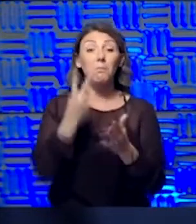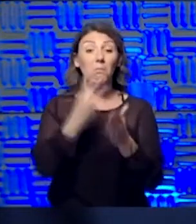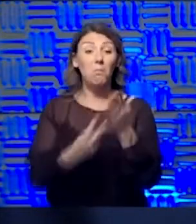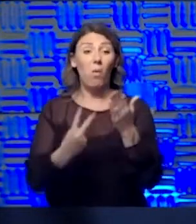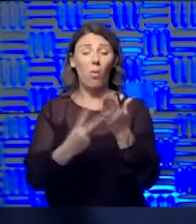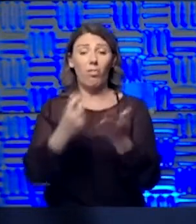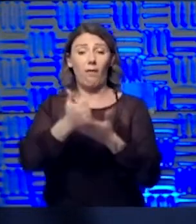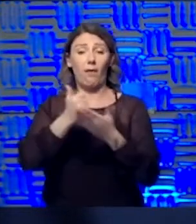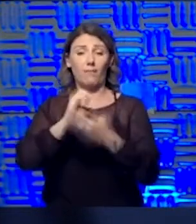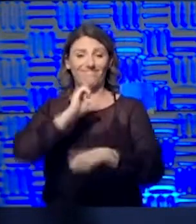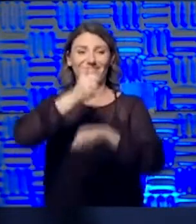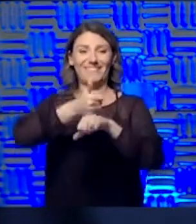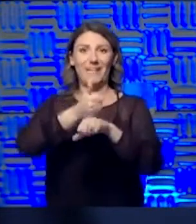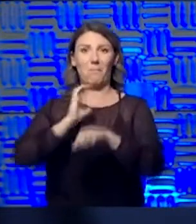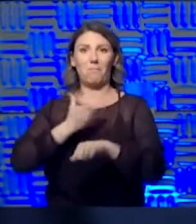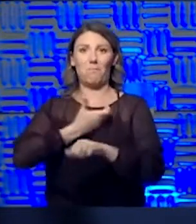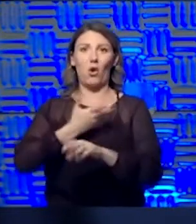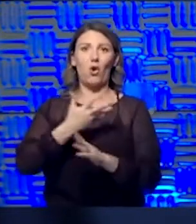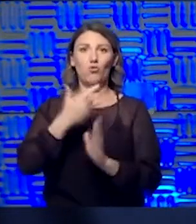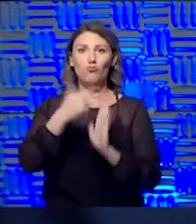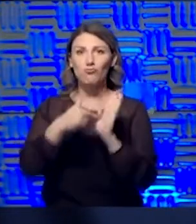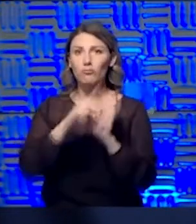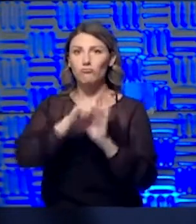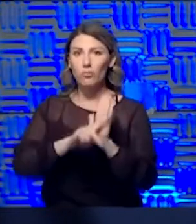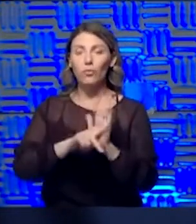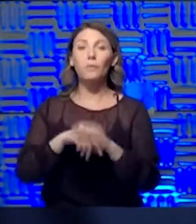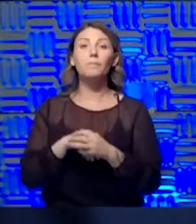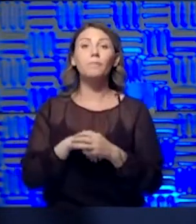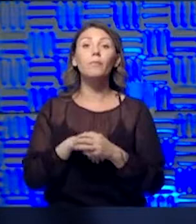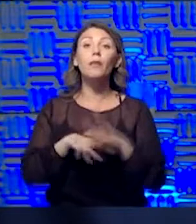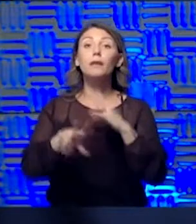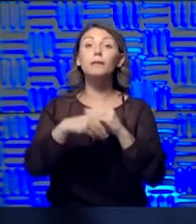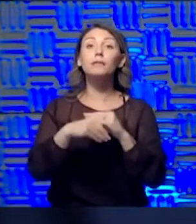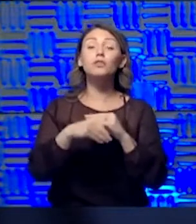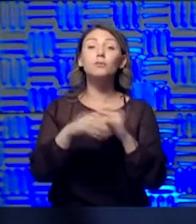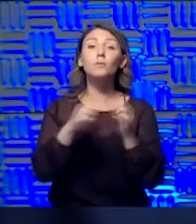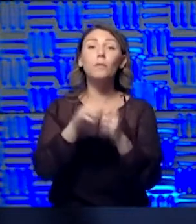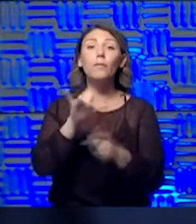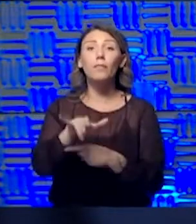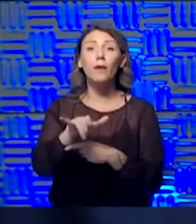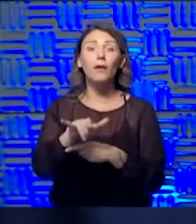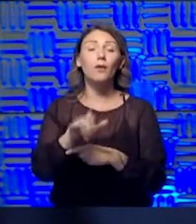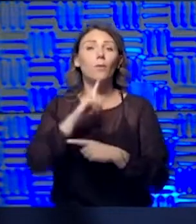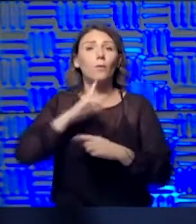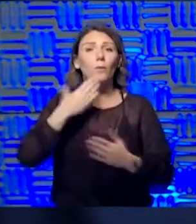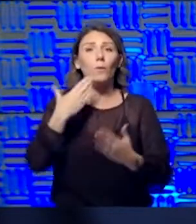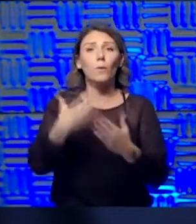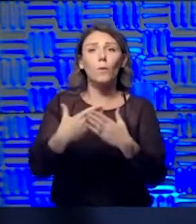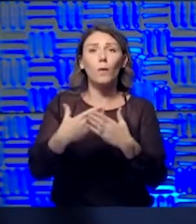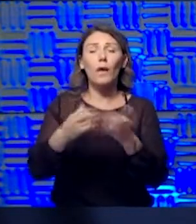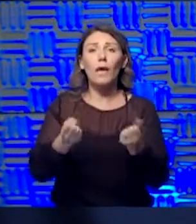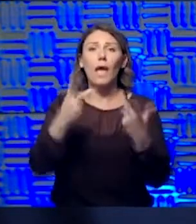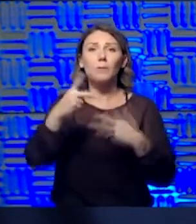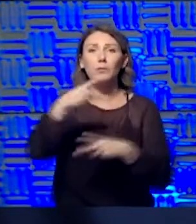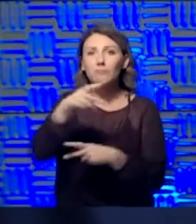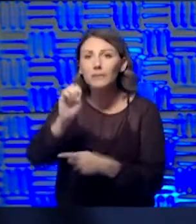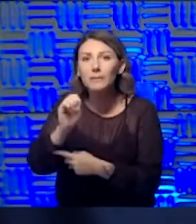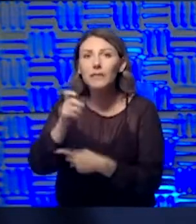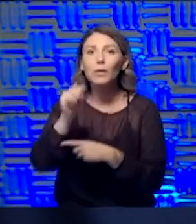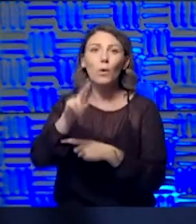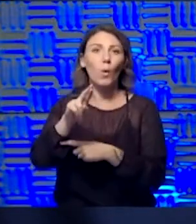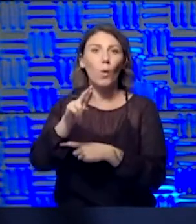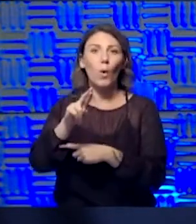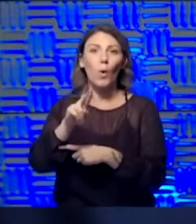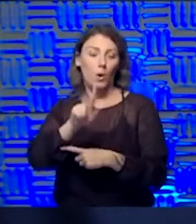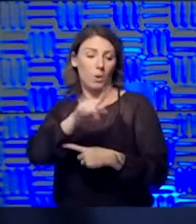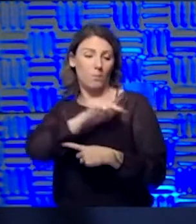In addition to that, we keep very good information on how much PPE or personal protective